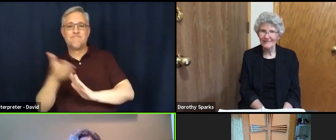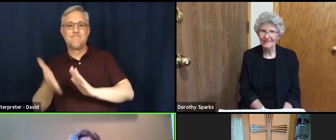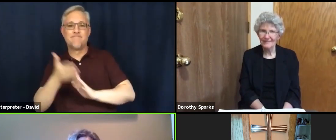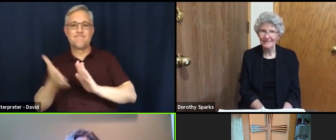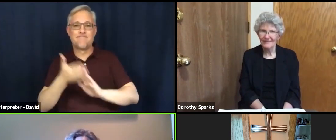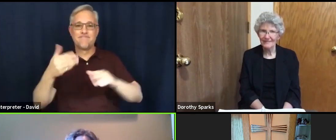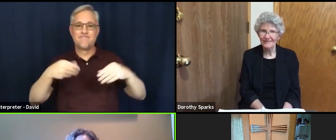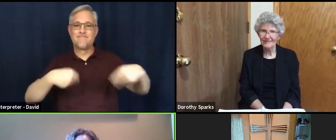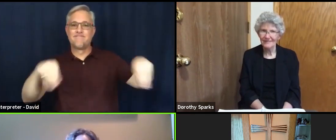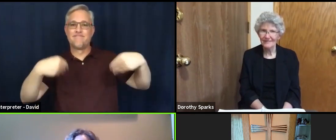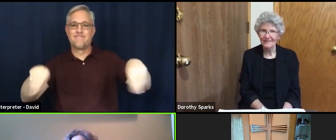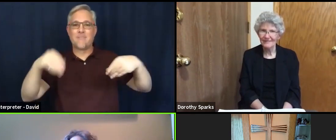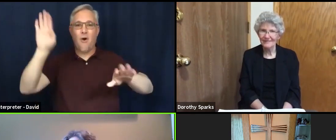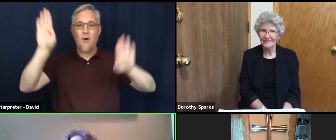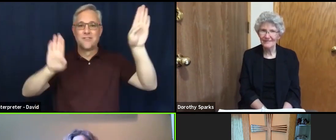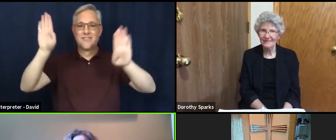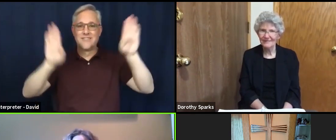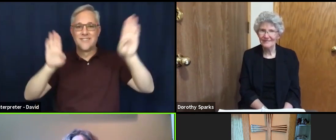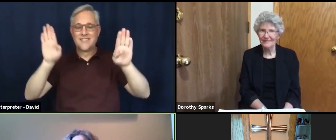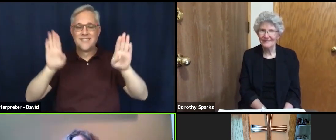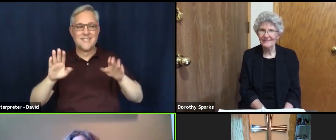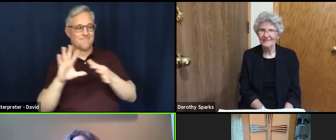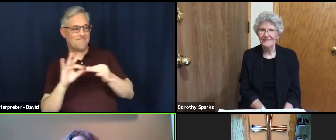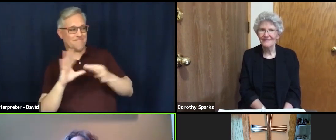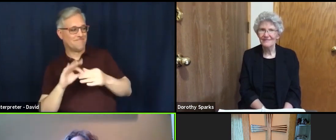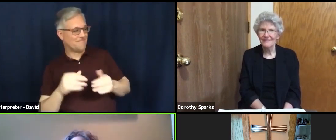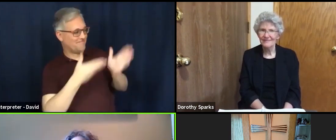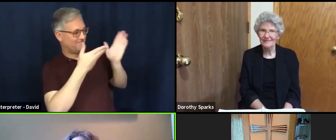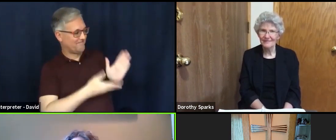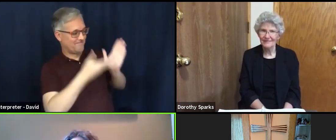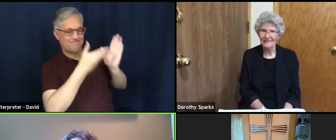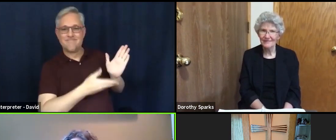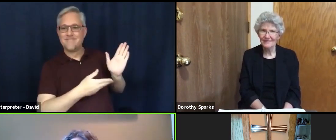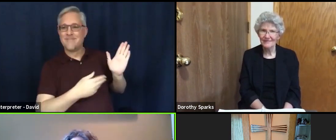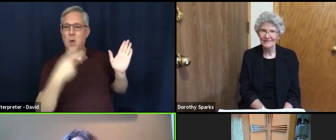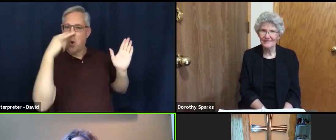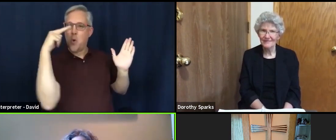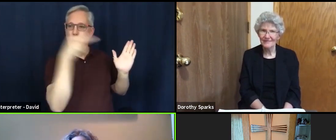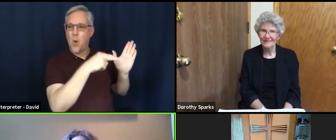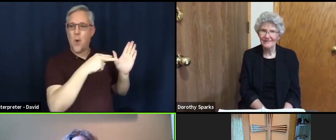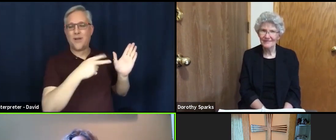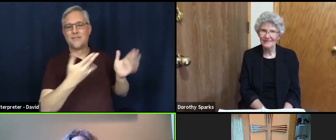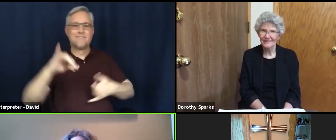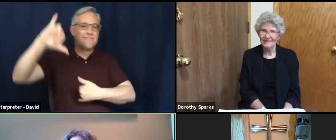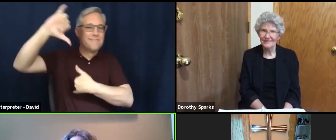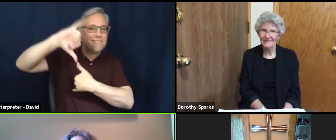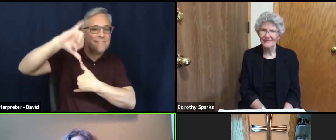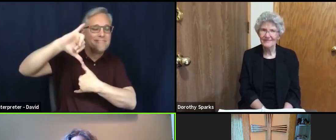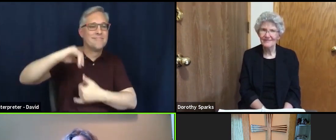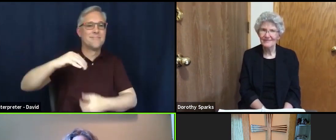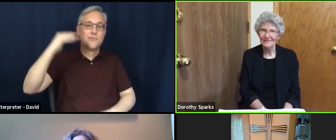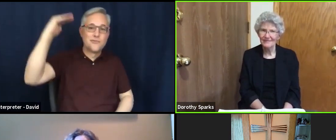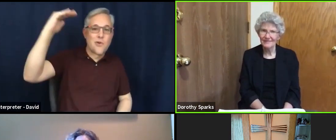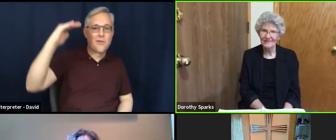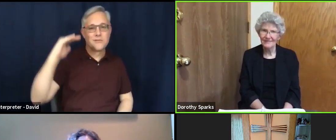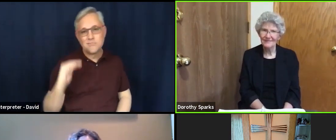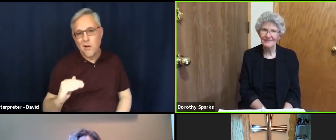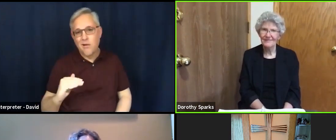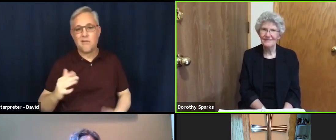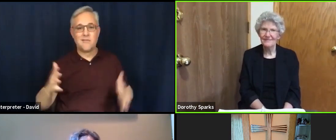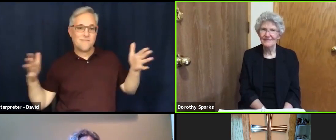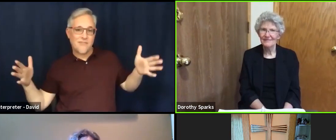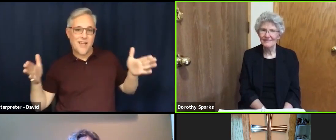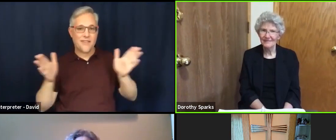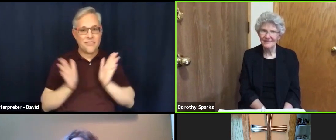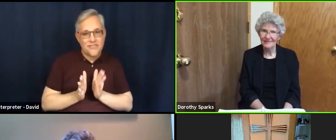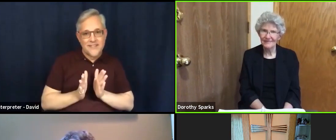their intelligence, all the things that they did to sell people in the slave markets